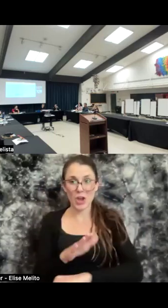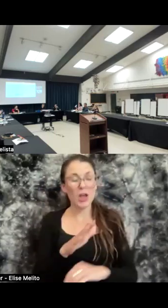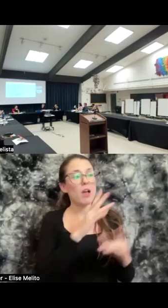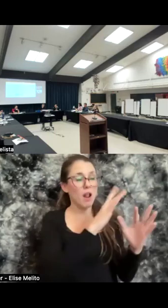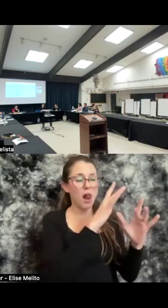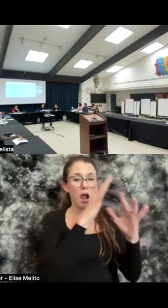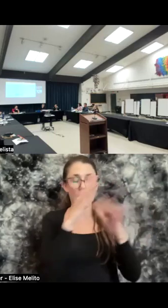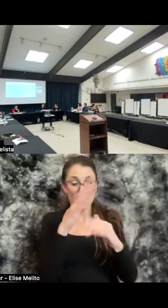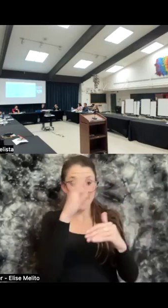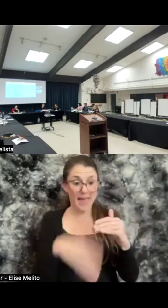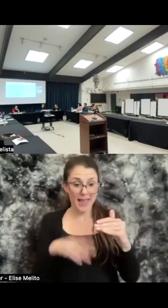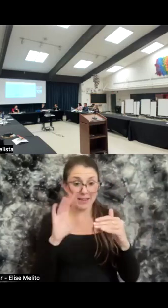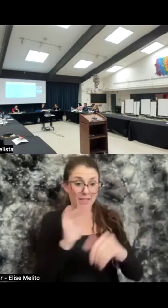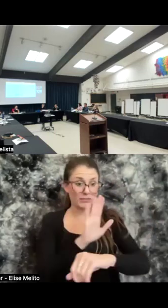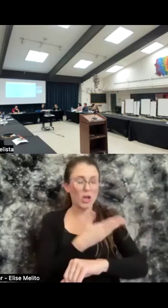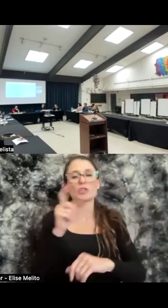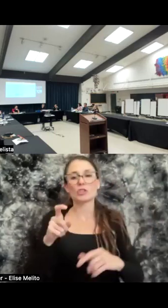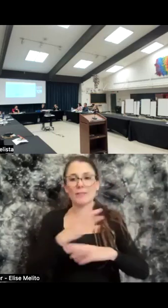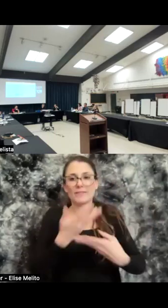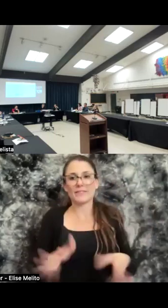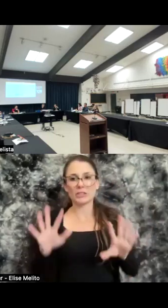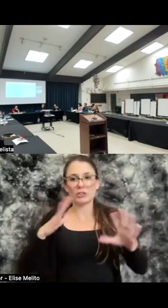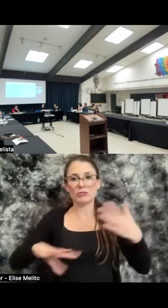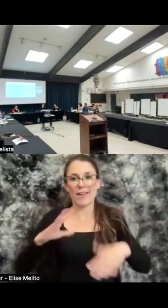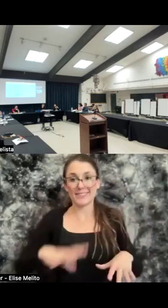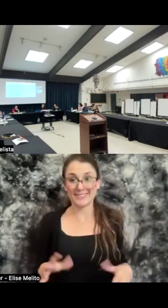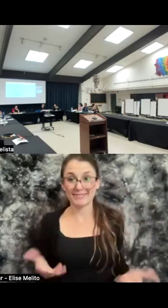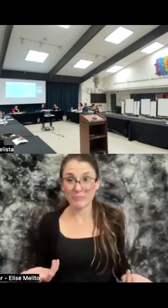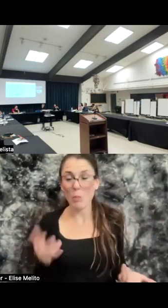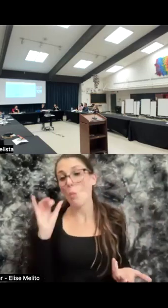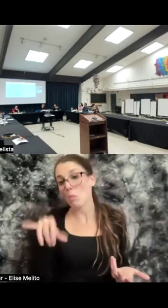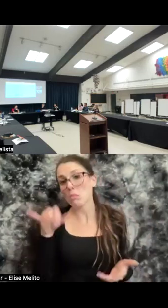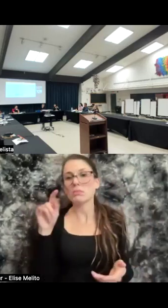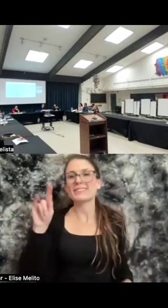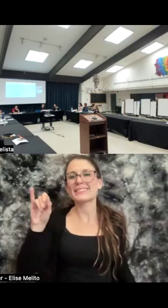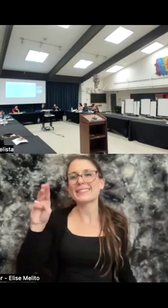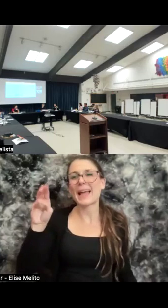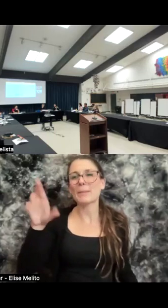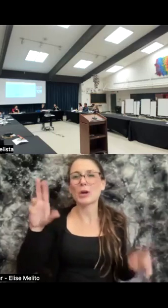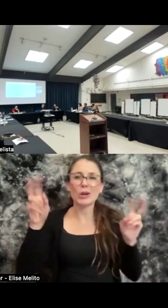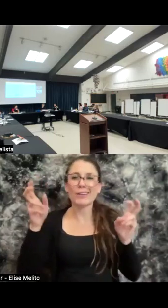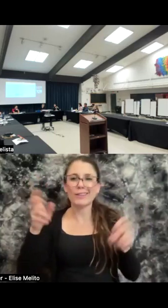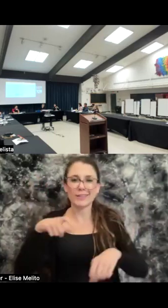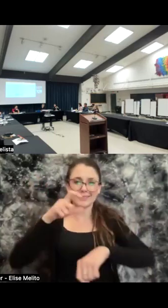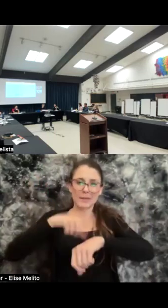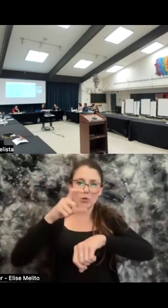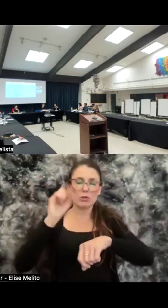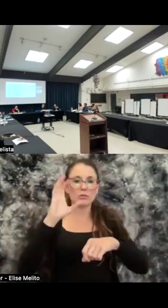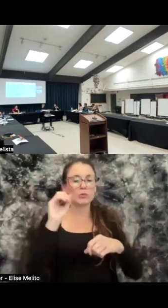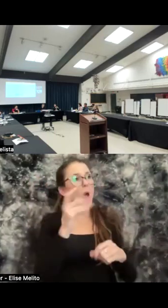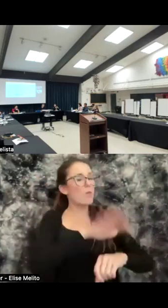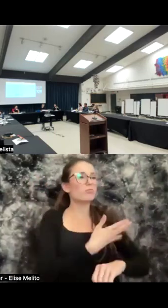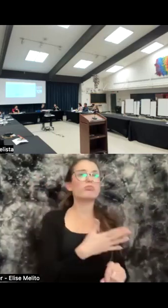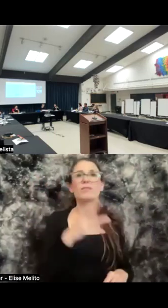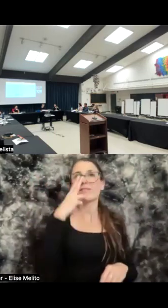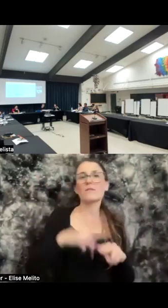they should be dressed. And then you could use that type of, and that's a timer as well. It's not only are they having fun with some of their favorite music, but